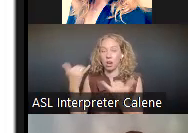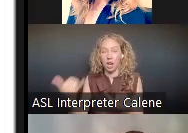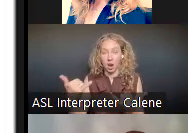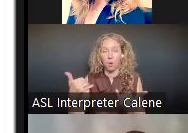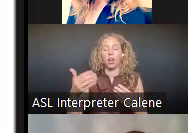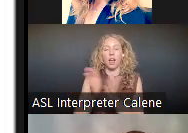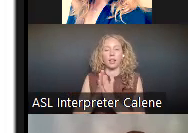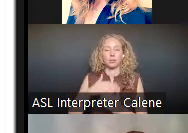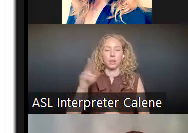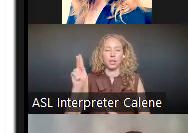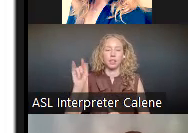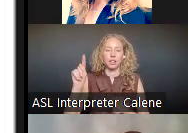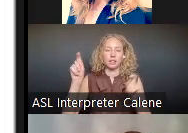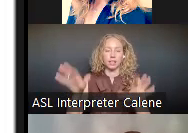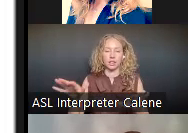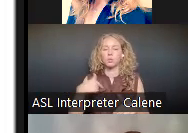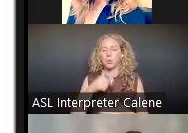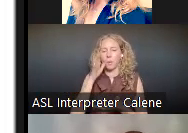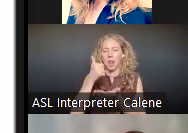them navigate that.